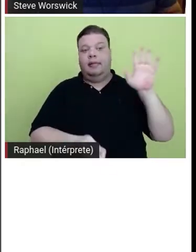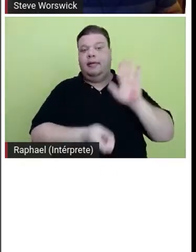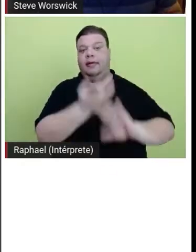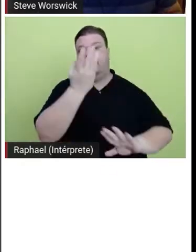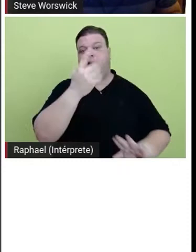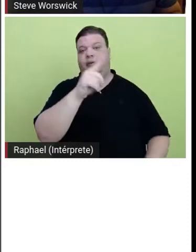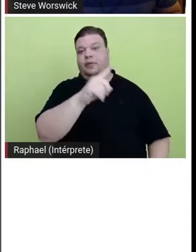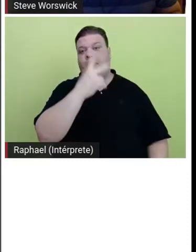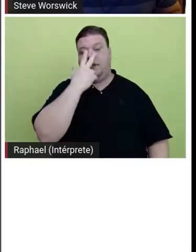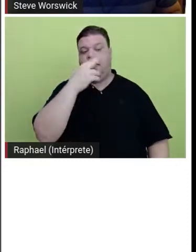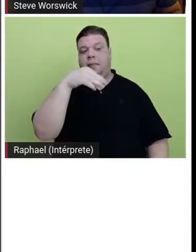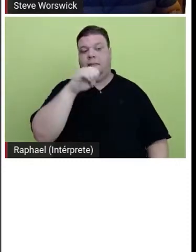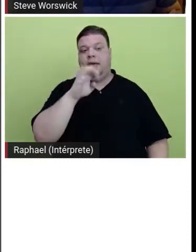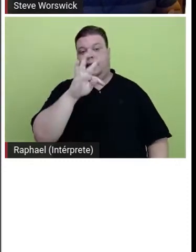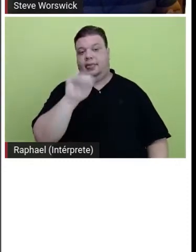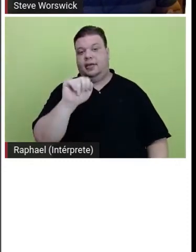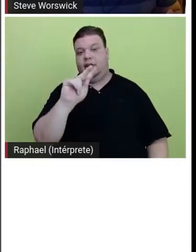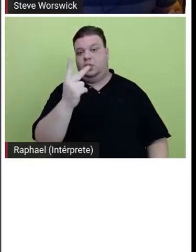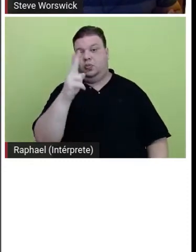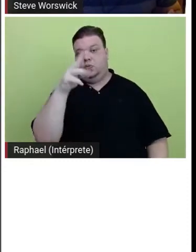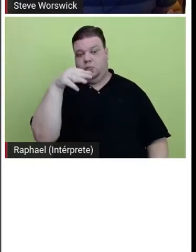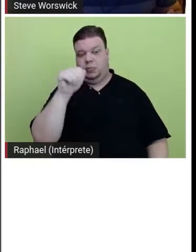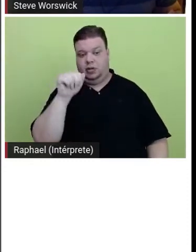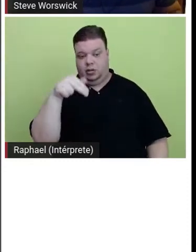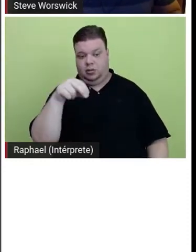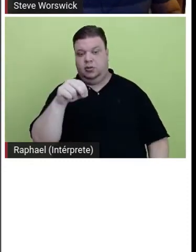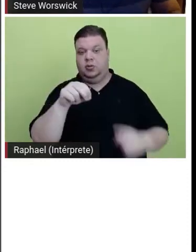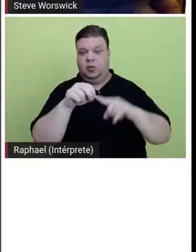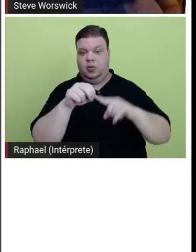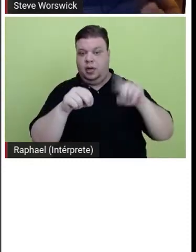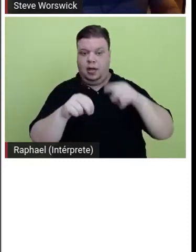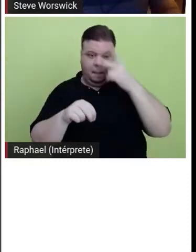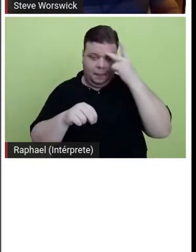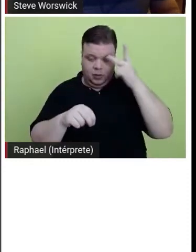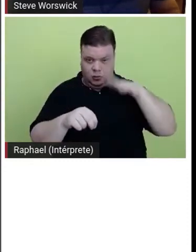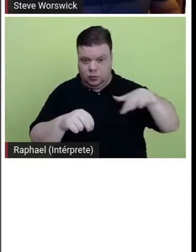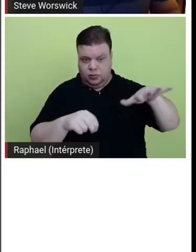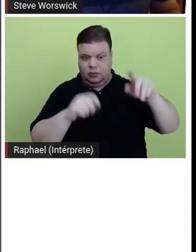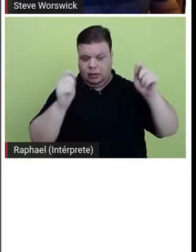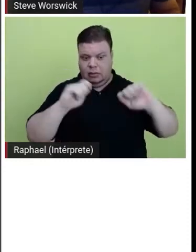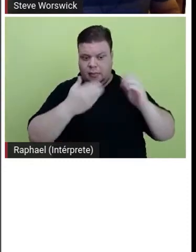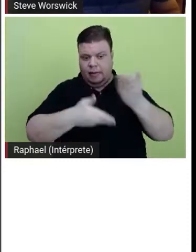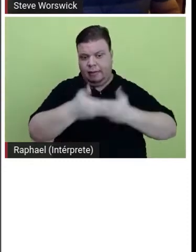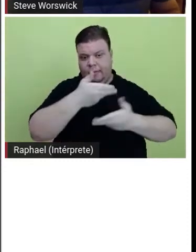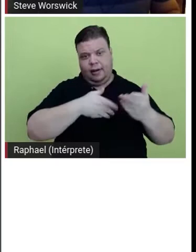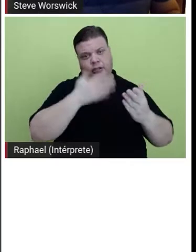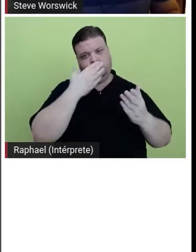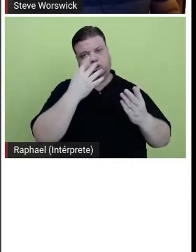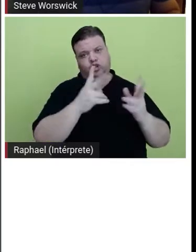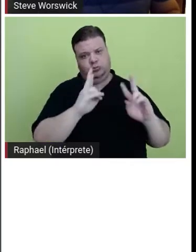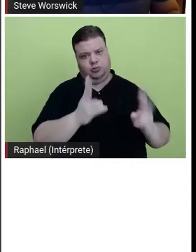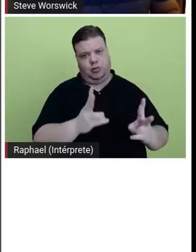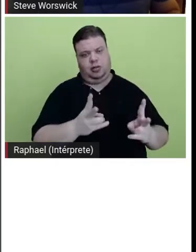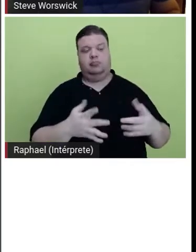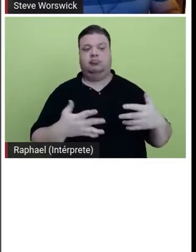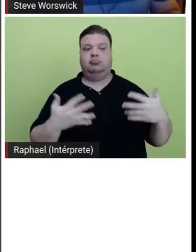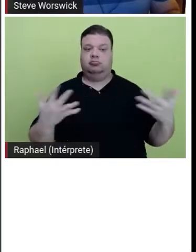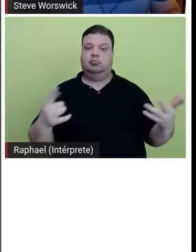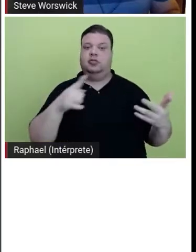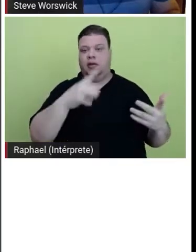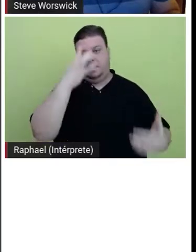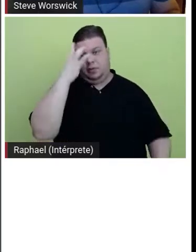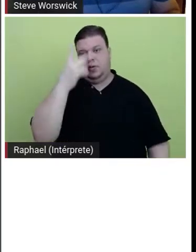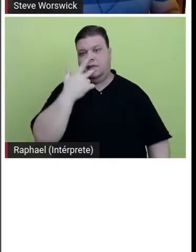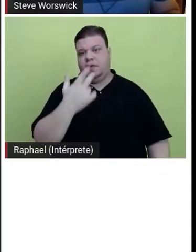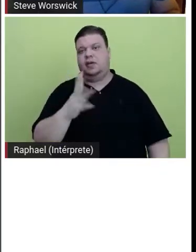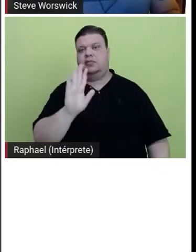And technology is just moving on and on and on, and that to me just looks so realistic.